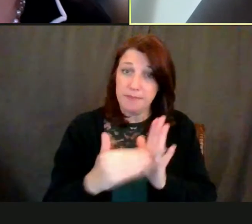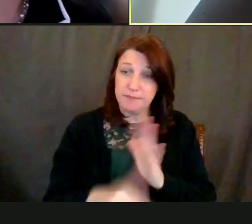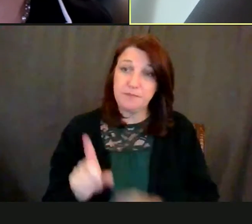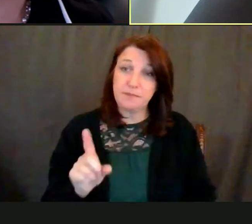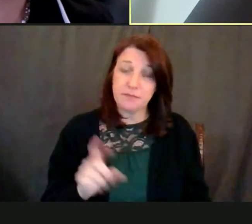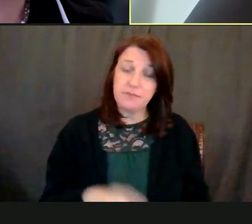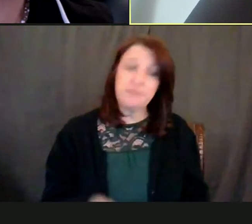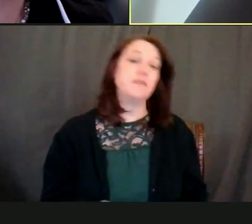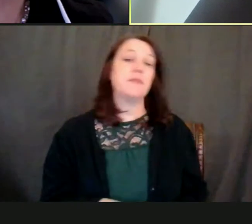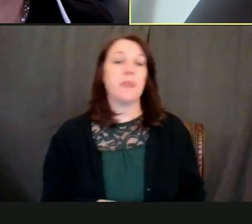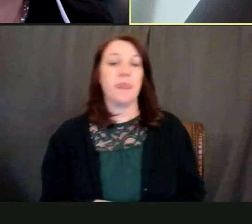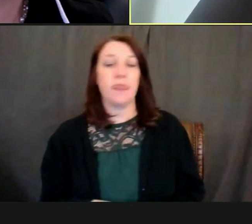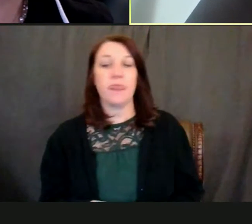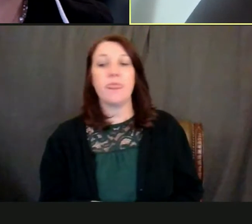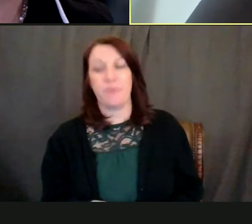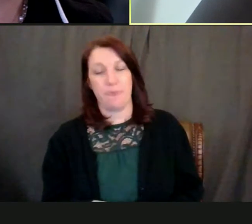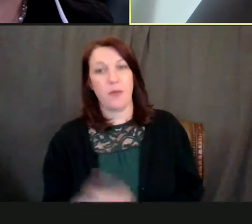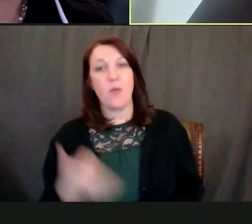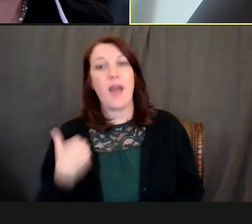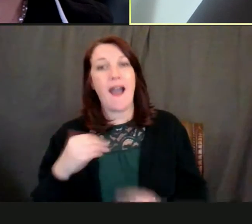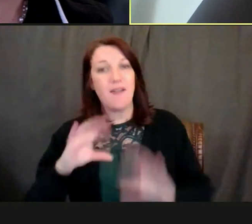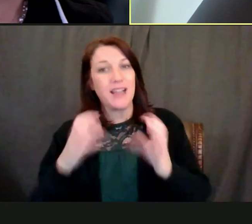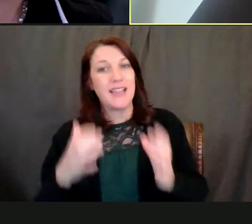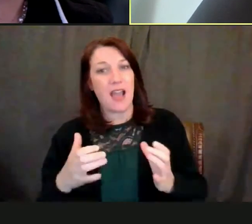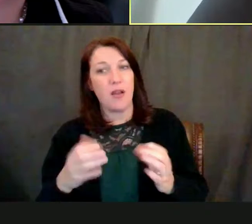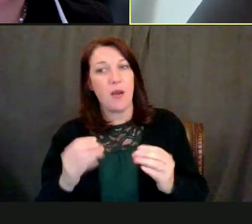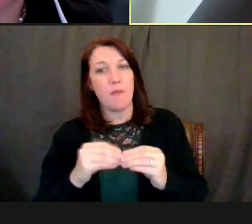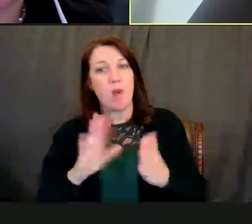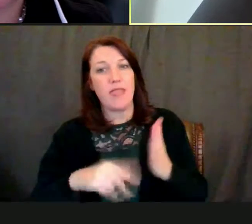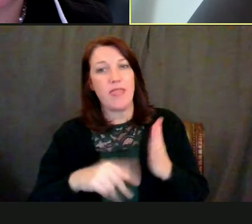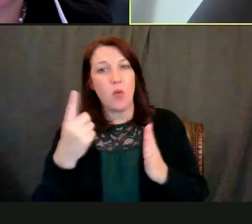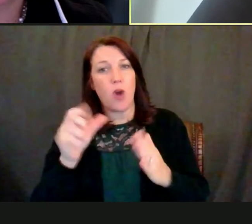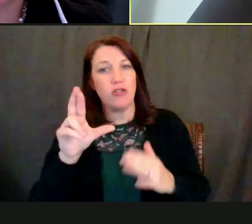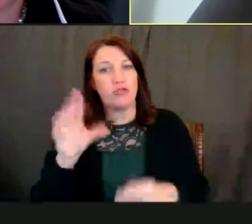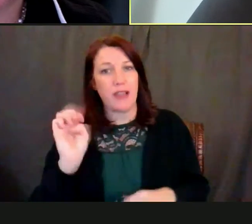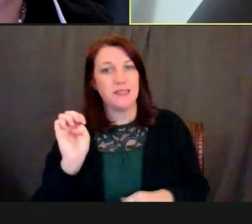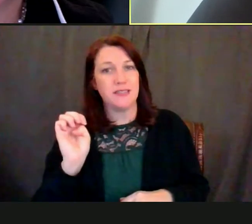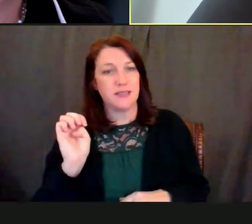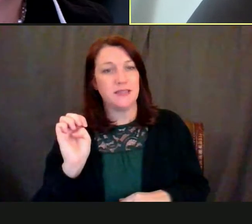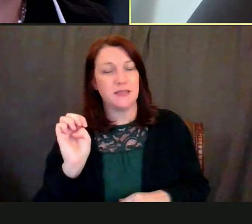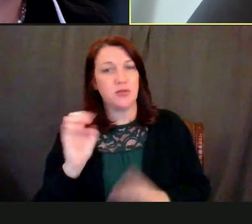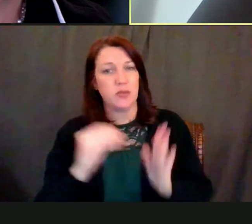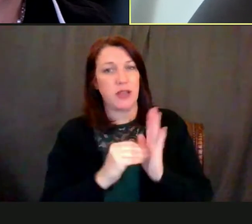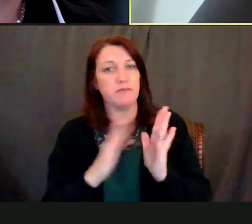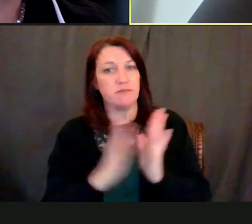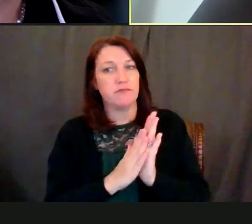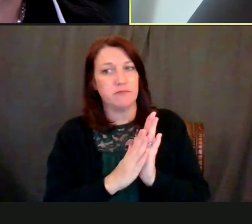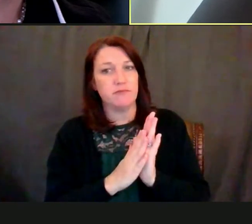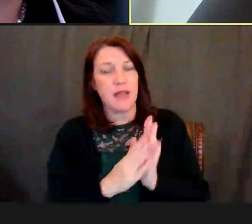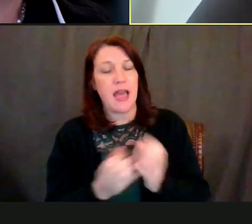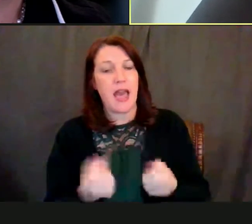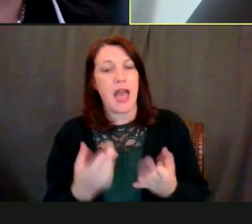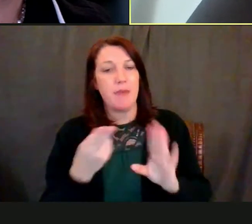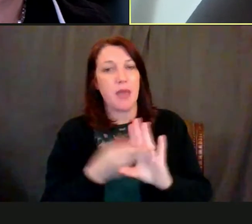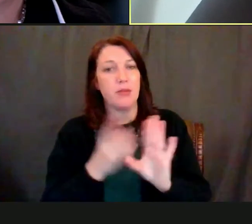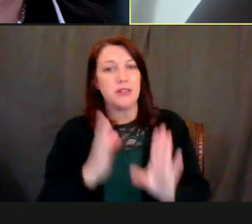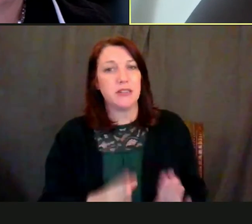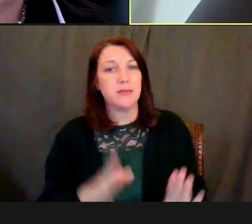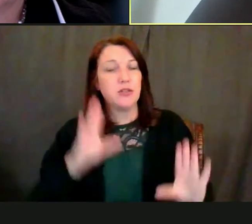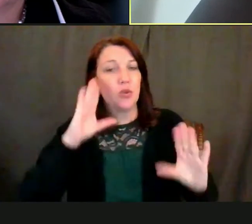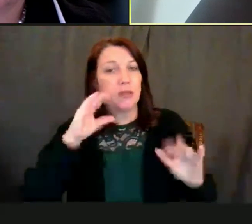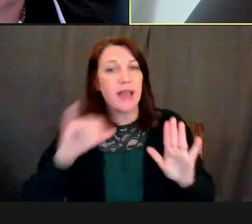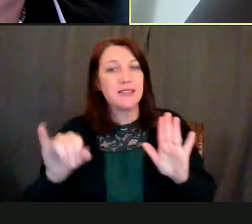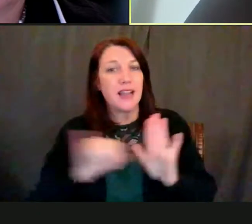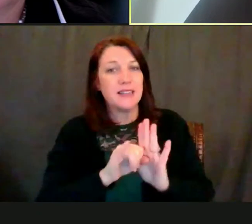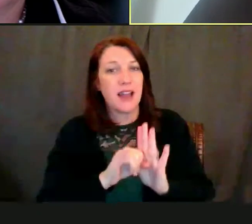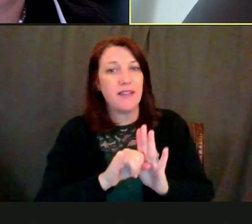so we do have a category more than one race. And so you can indicate how many participants you expect to identify as